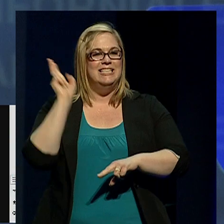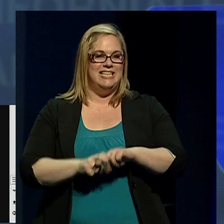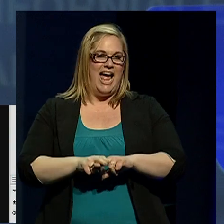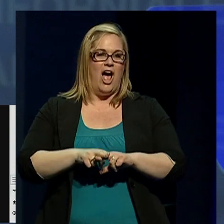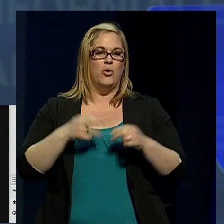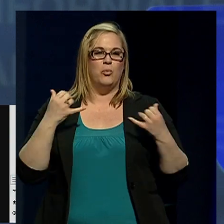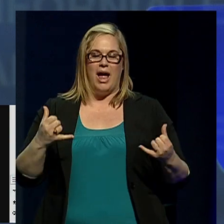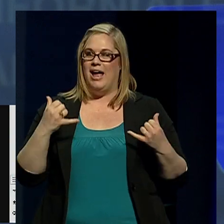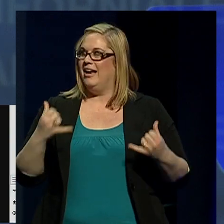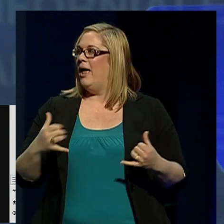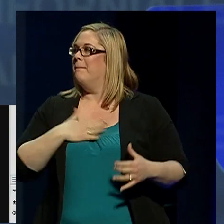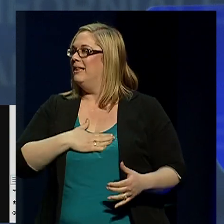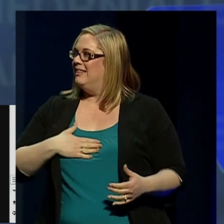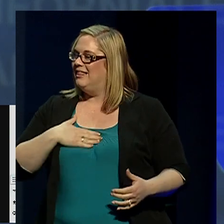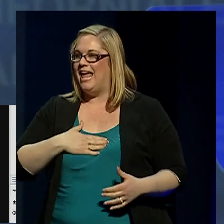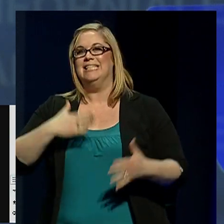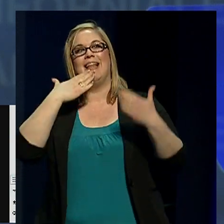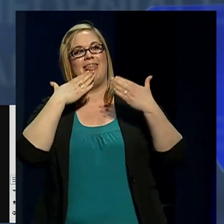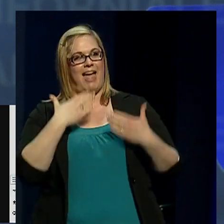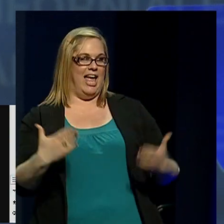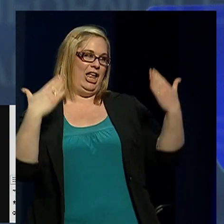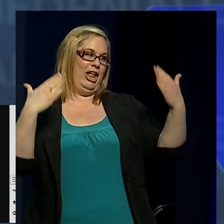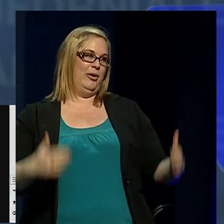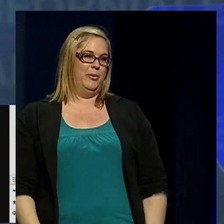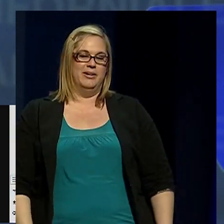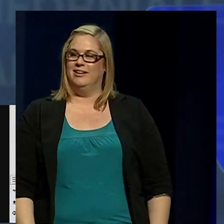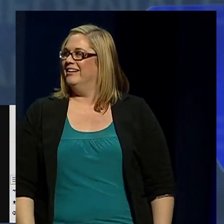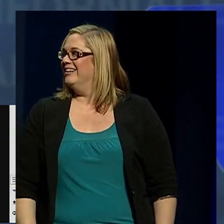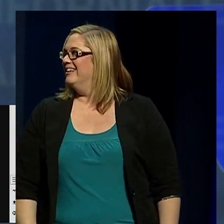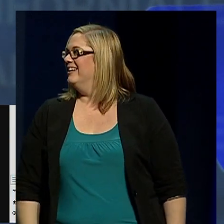please with sugar on it. Thank you.